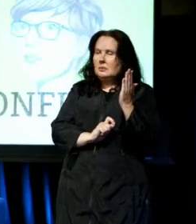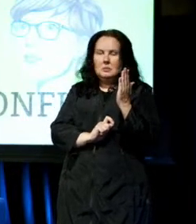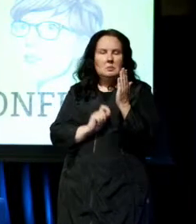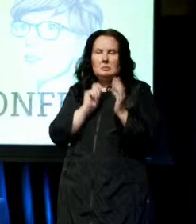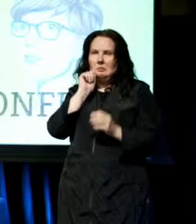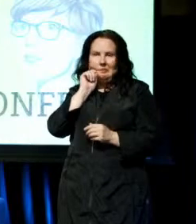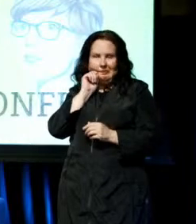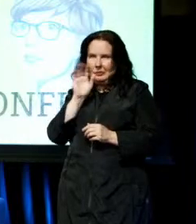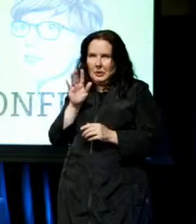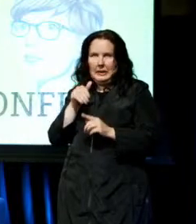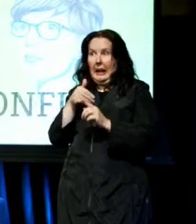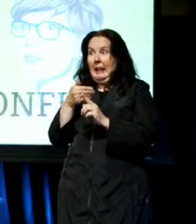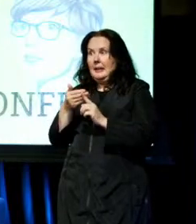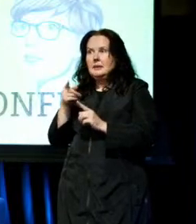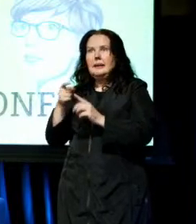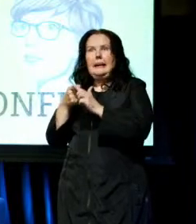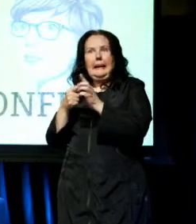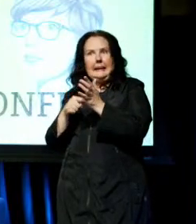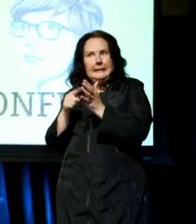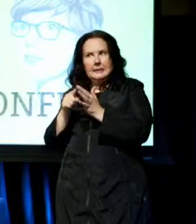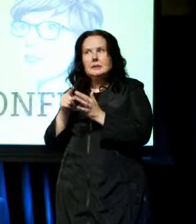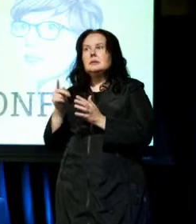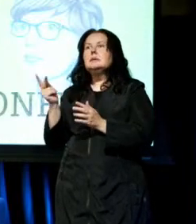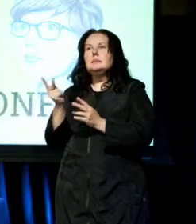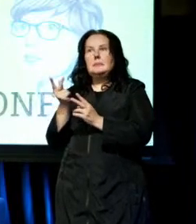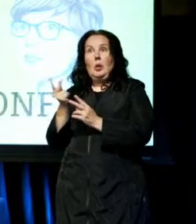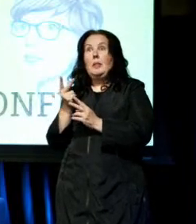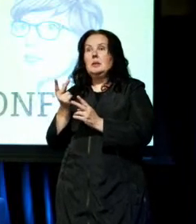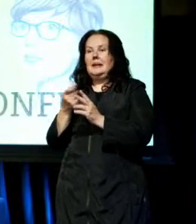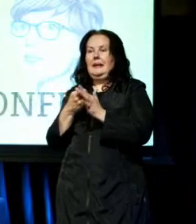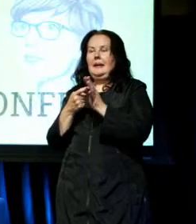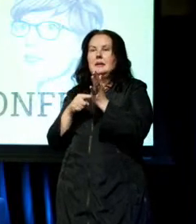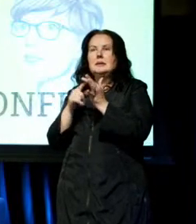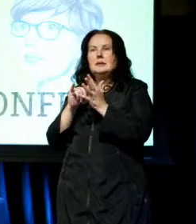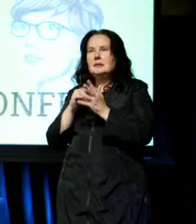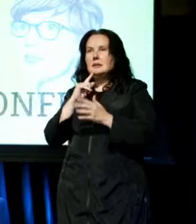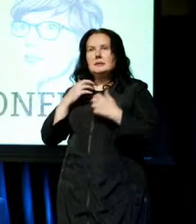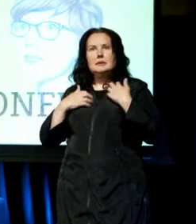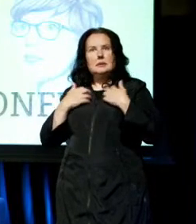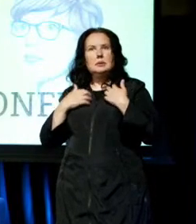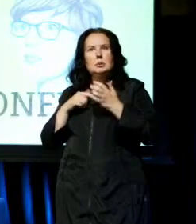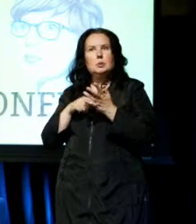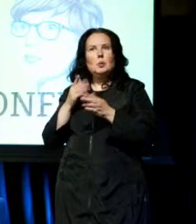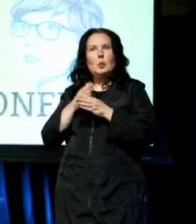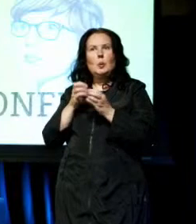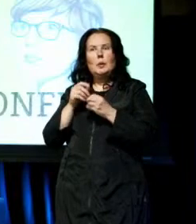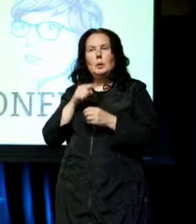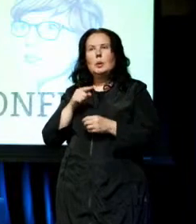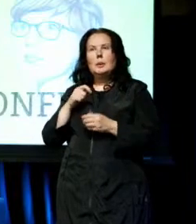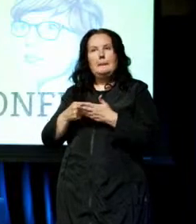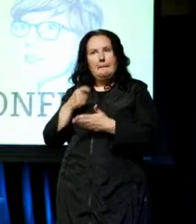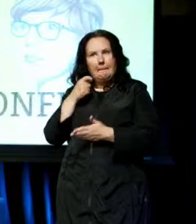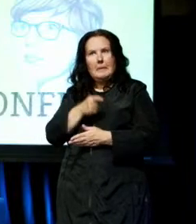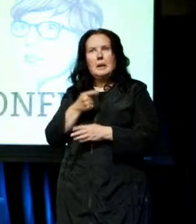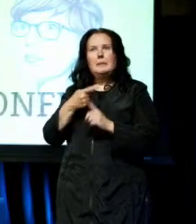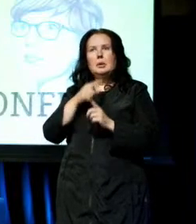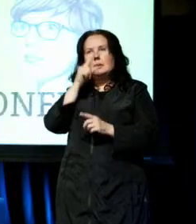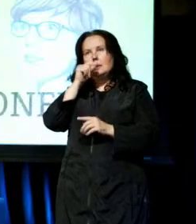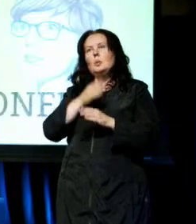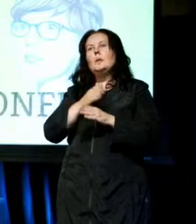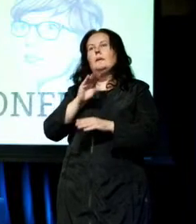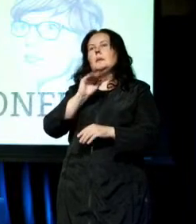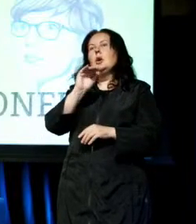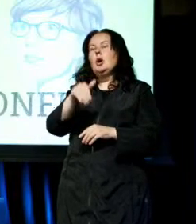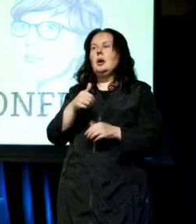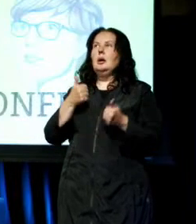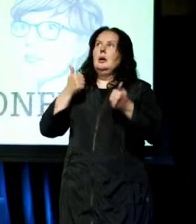it in whenever they're ready. And hey, we're excited to work with you. So that was a different kind of experience as opposed to a lot of people that